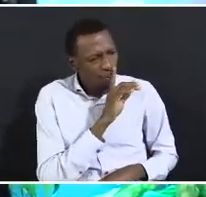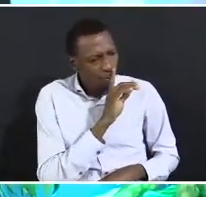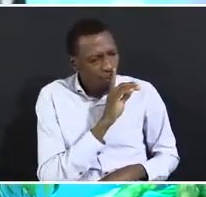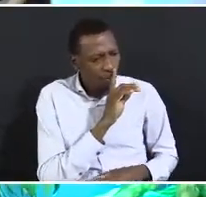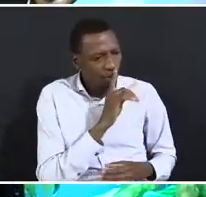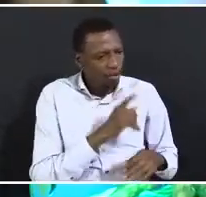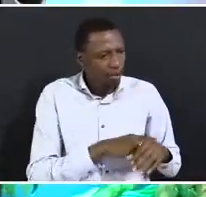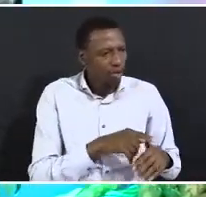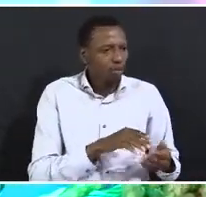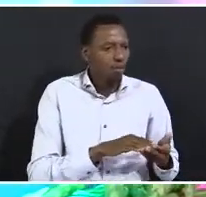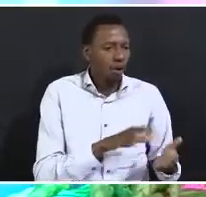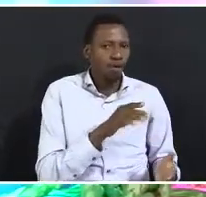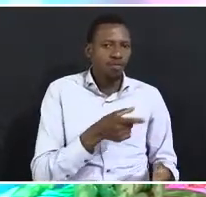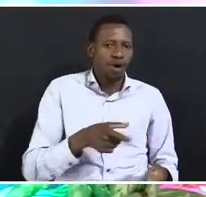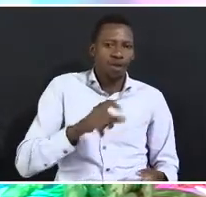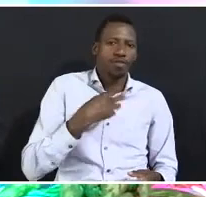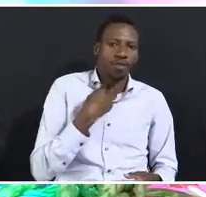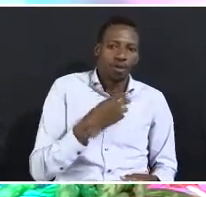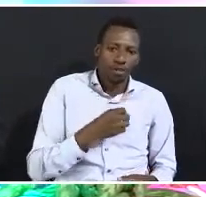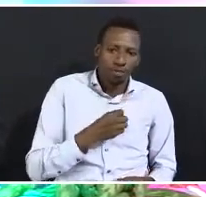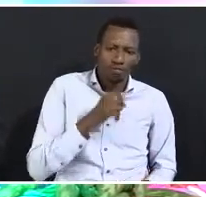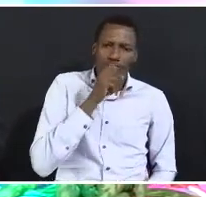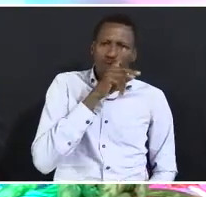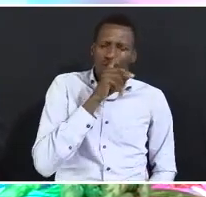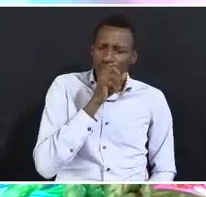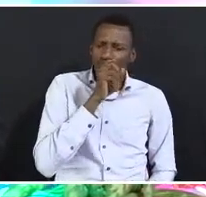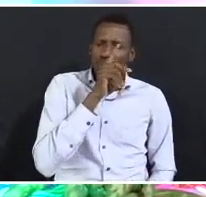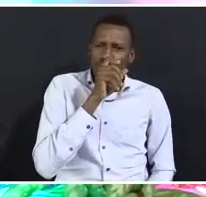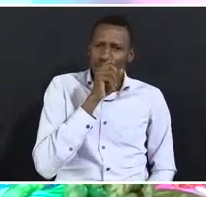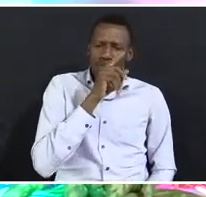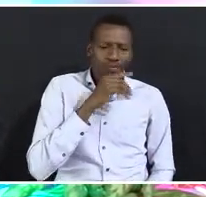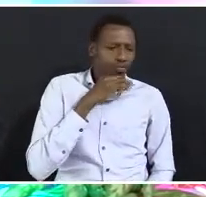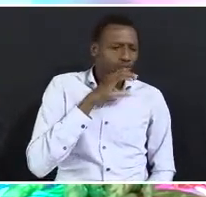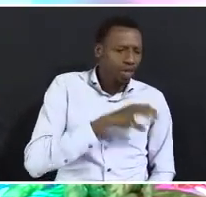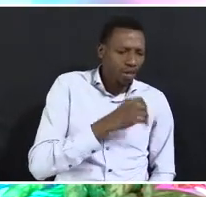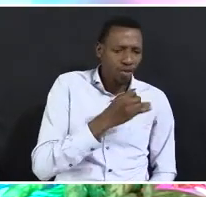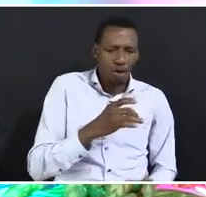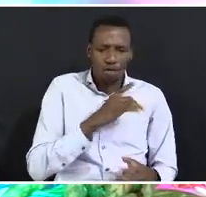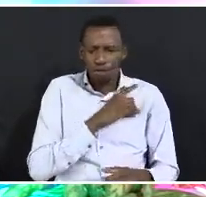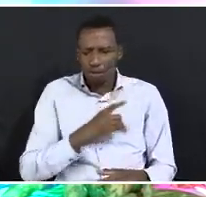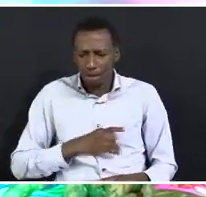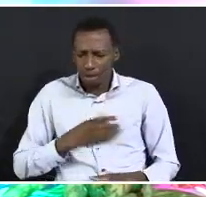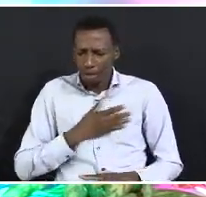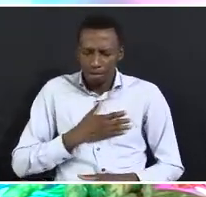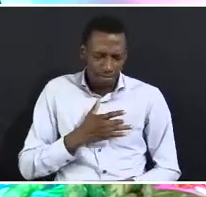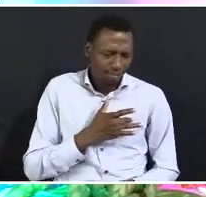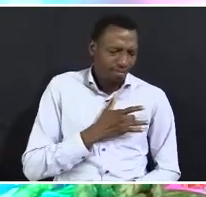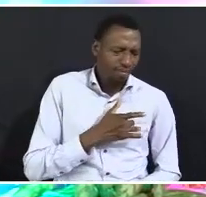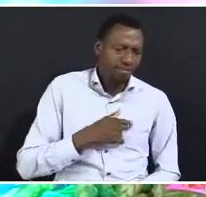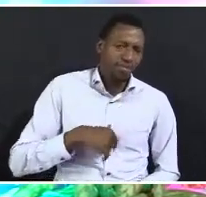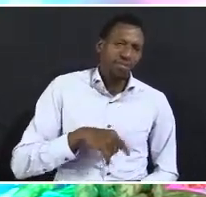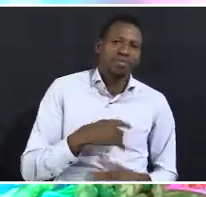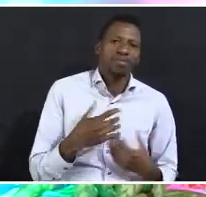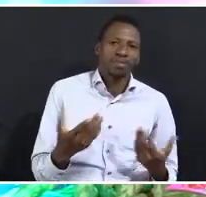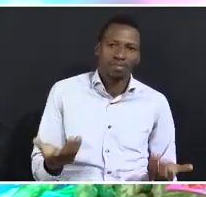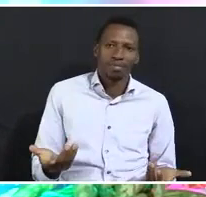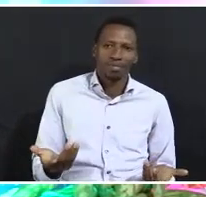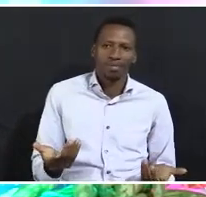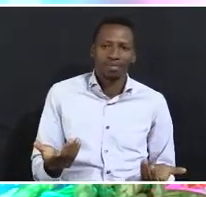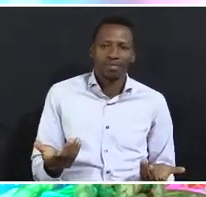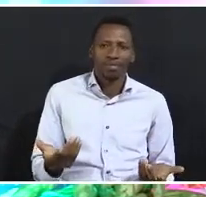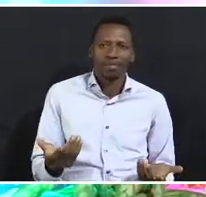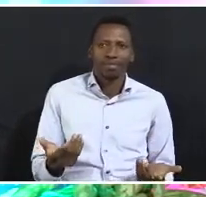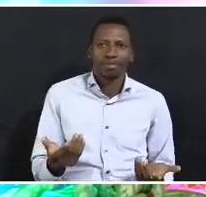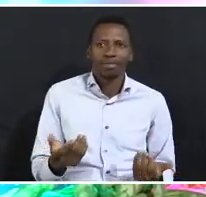them down, the more they shouted, saying, "Son of David, have mercy on us." Then Christ